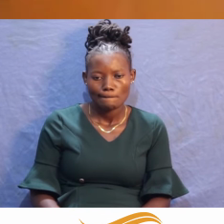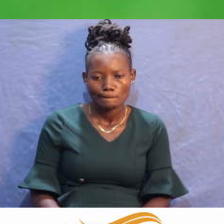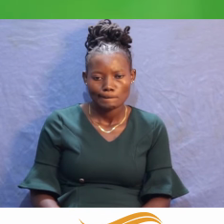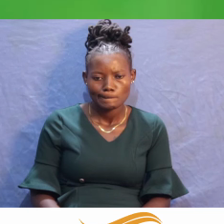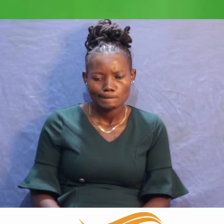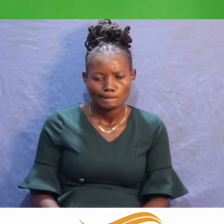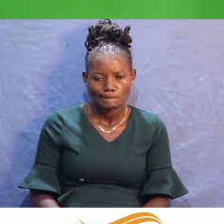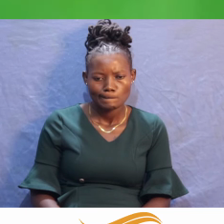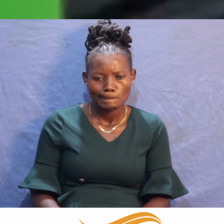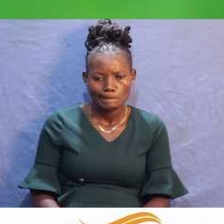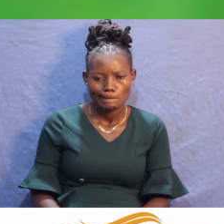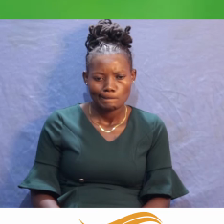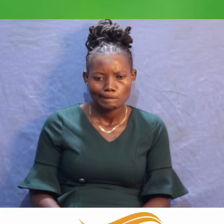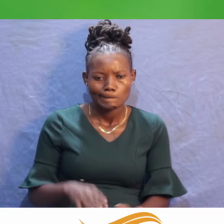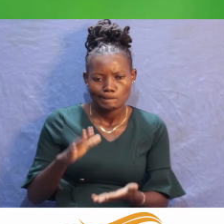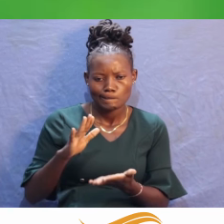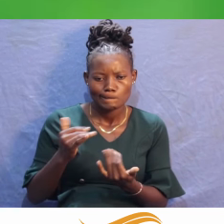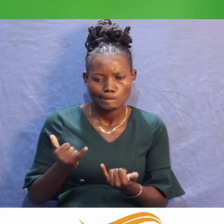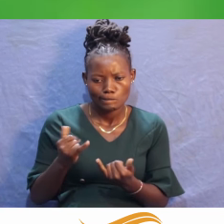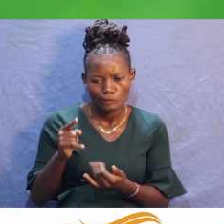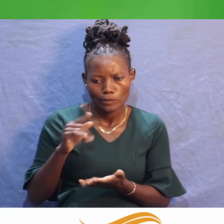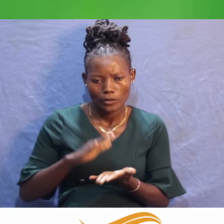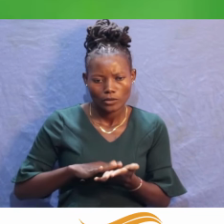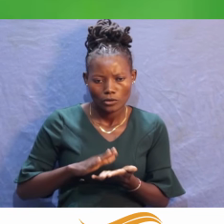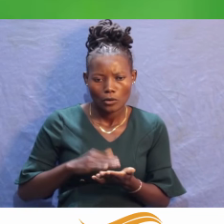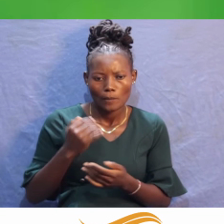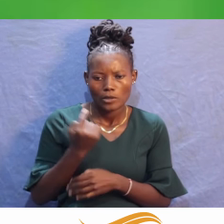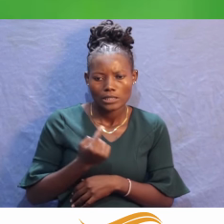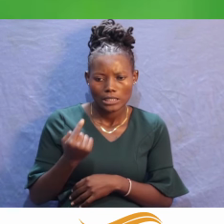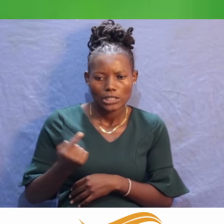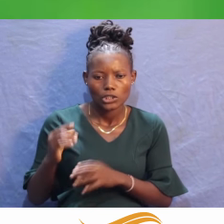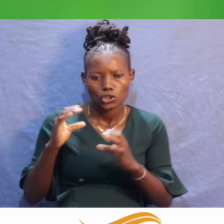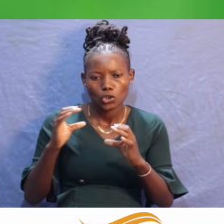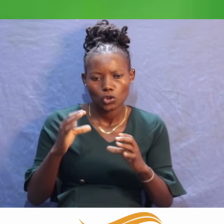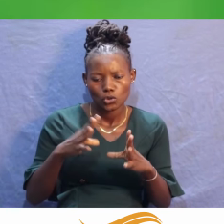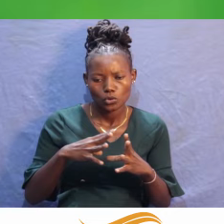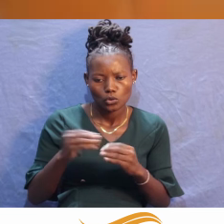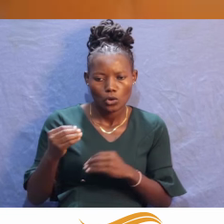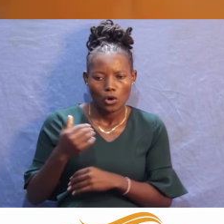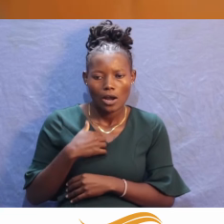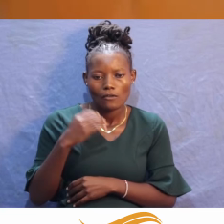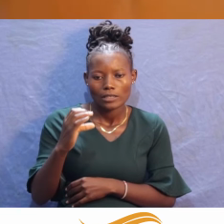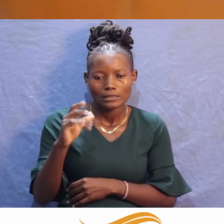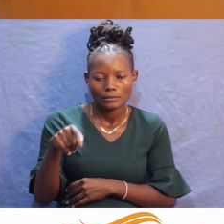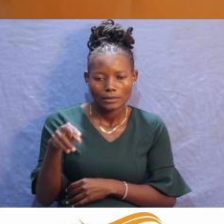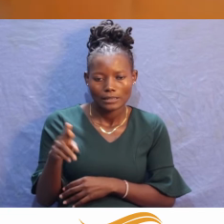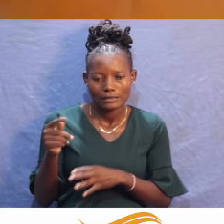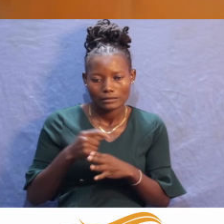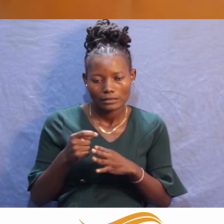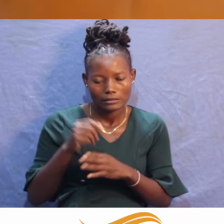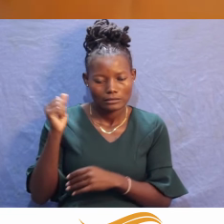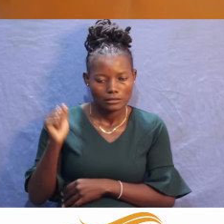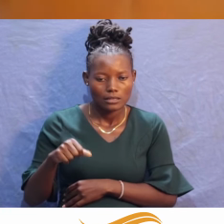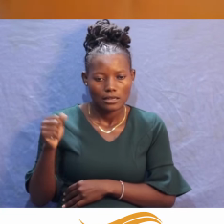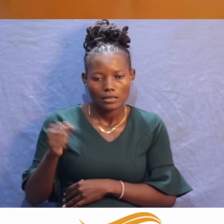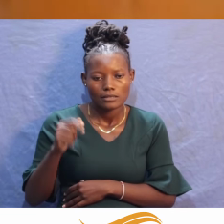So you recommend every coach to go through a CPR training? Absolutely. I